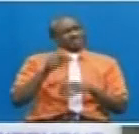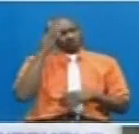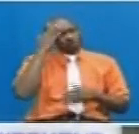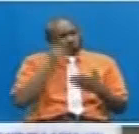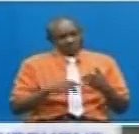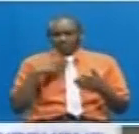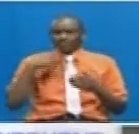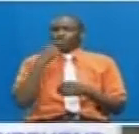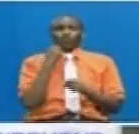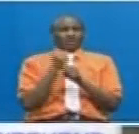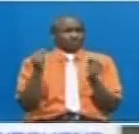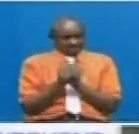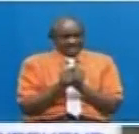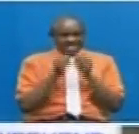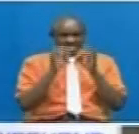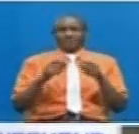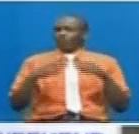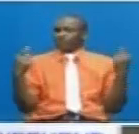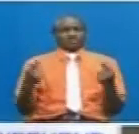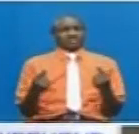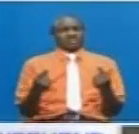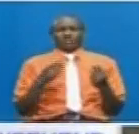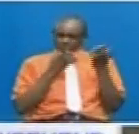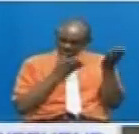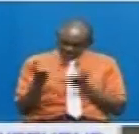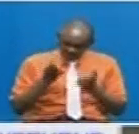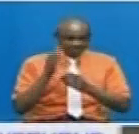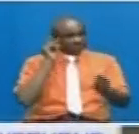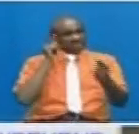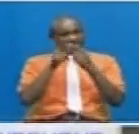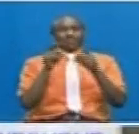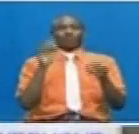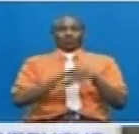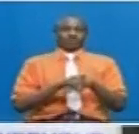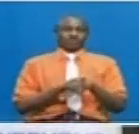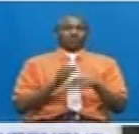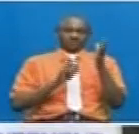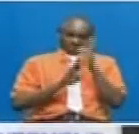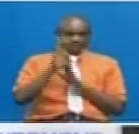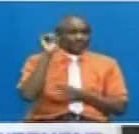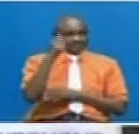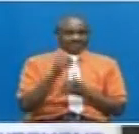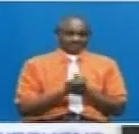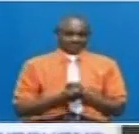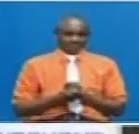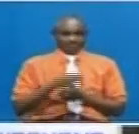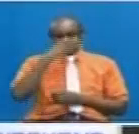can work together, even as rivals, to serve a common goal, developing